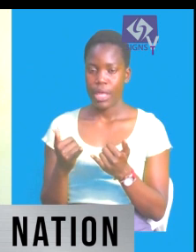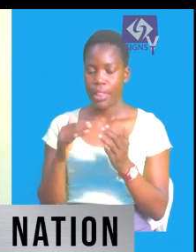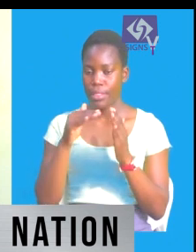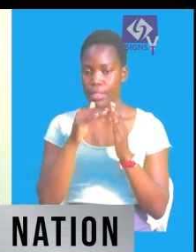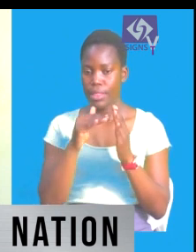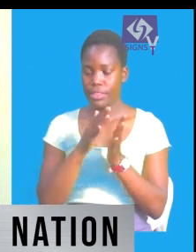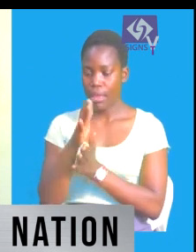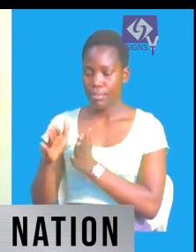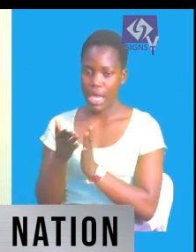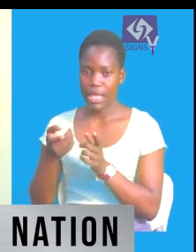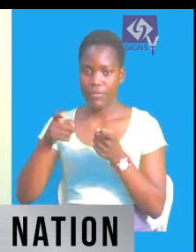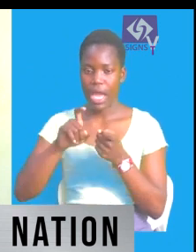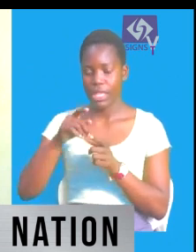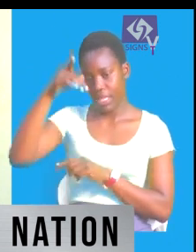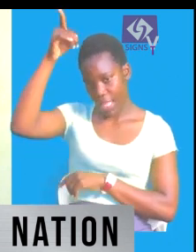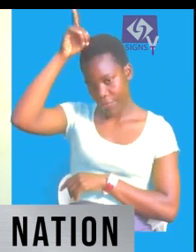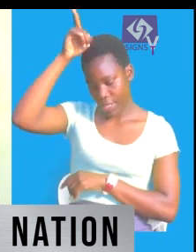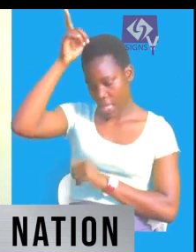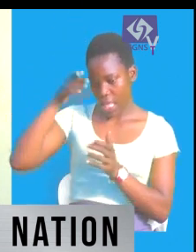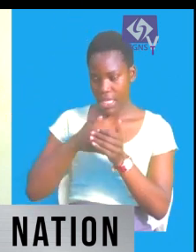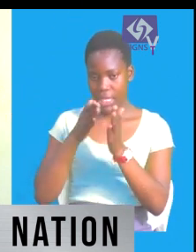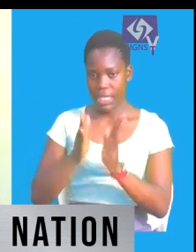structure, Right. they have added the village